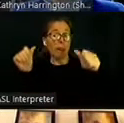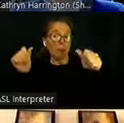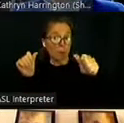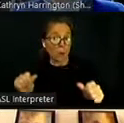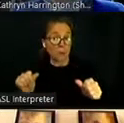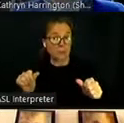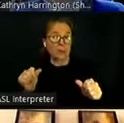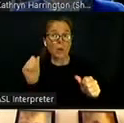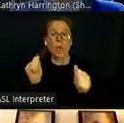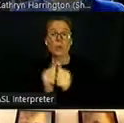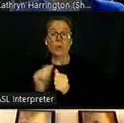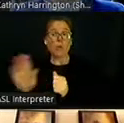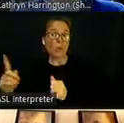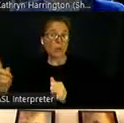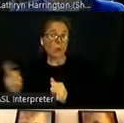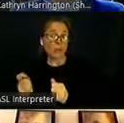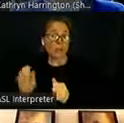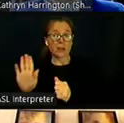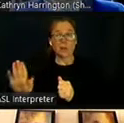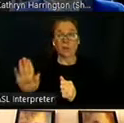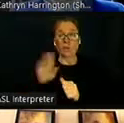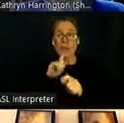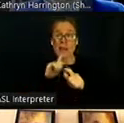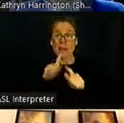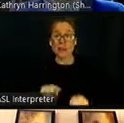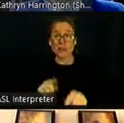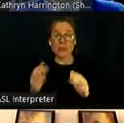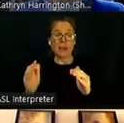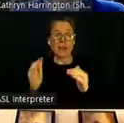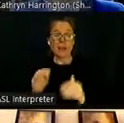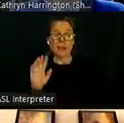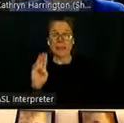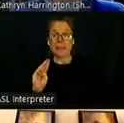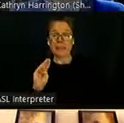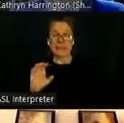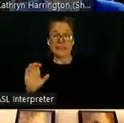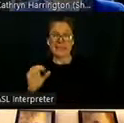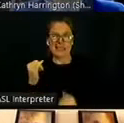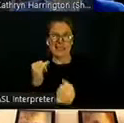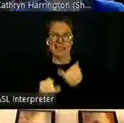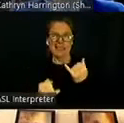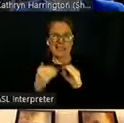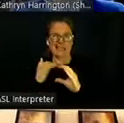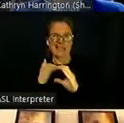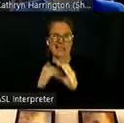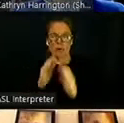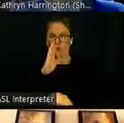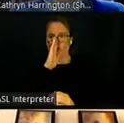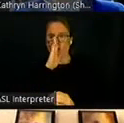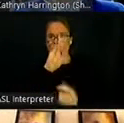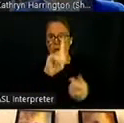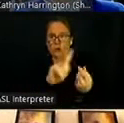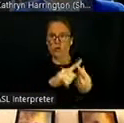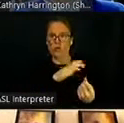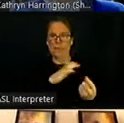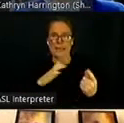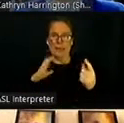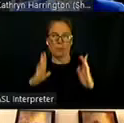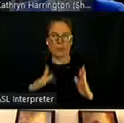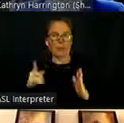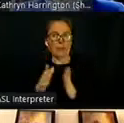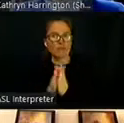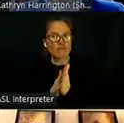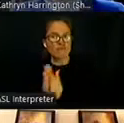question and the answer. And the BCC, the last address, is directly to your Board of Commissioners. And they are all anxious to hear from